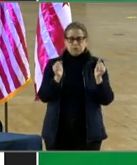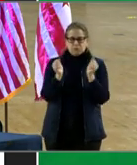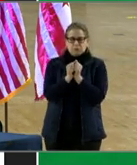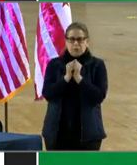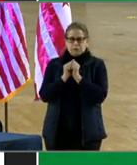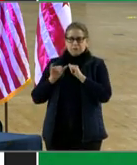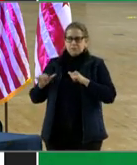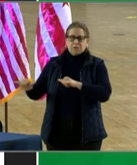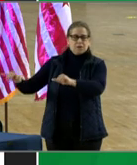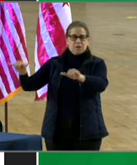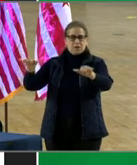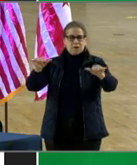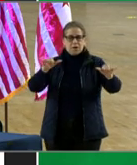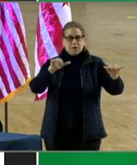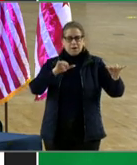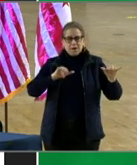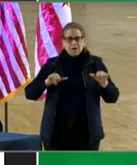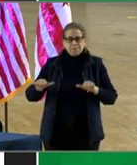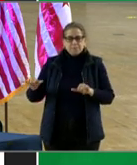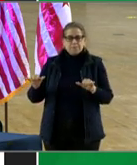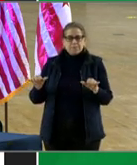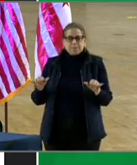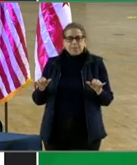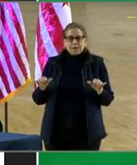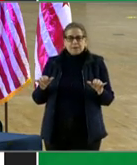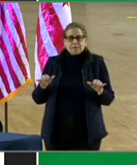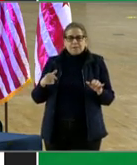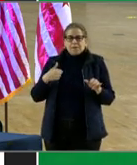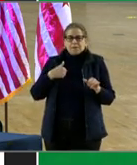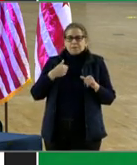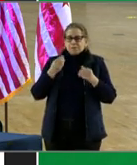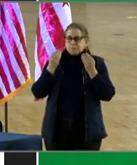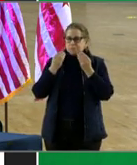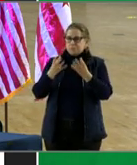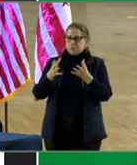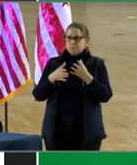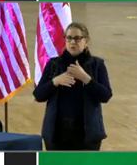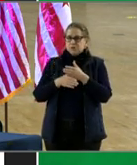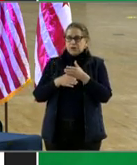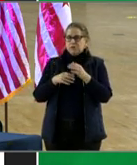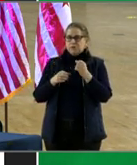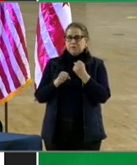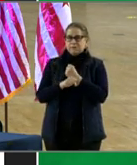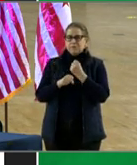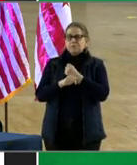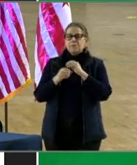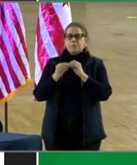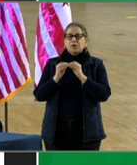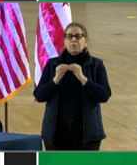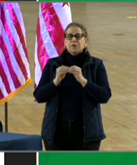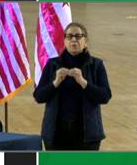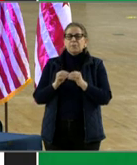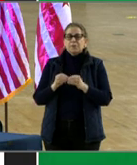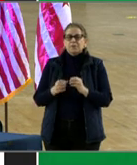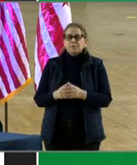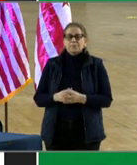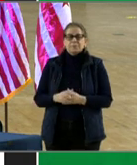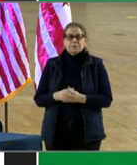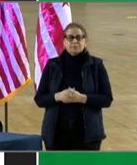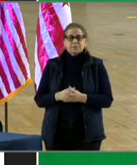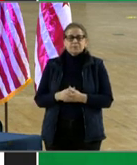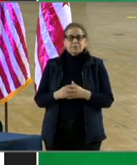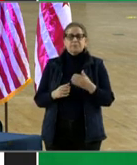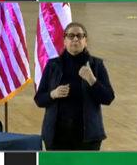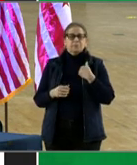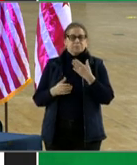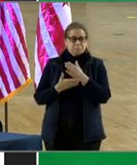of occasions and shared with you some of those calls. And we have a very clear message when